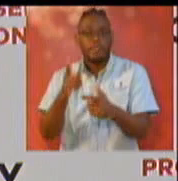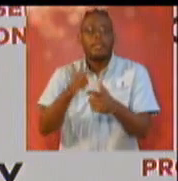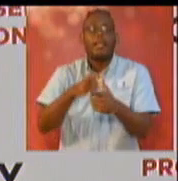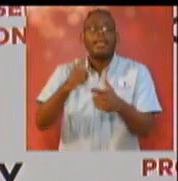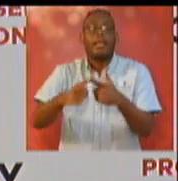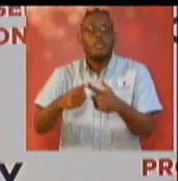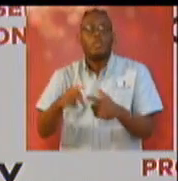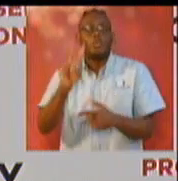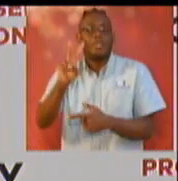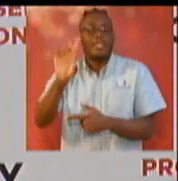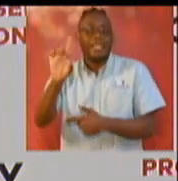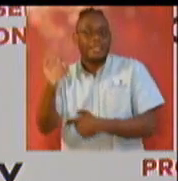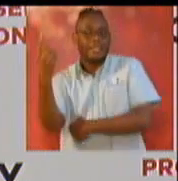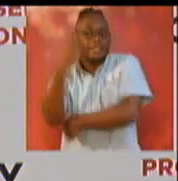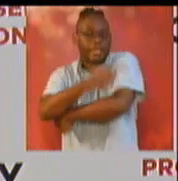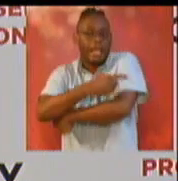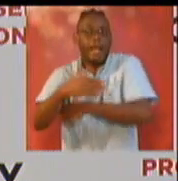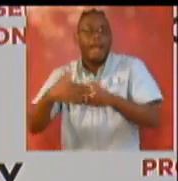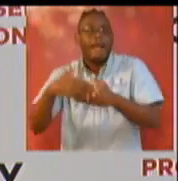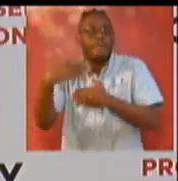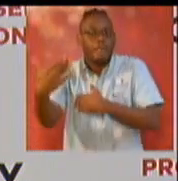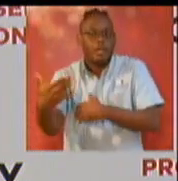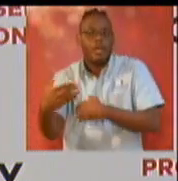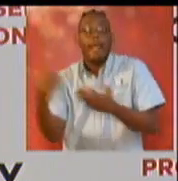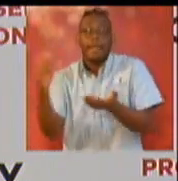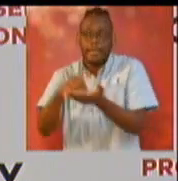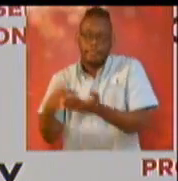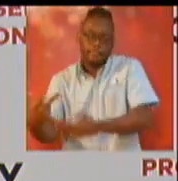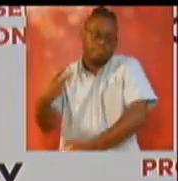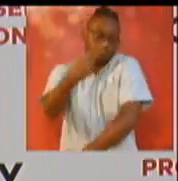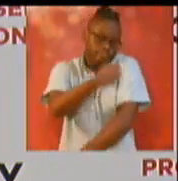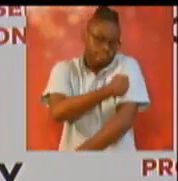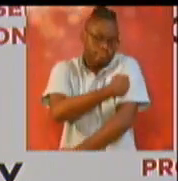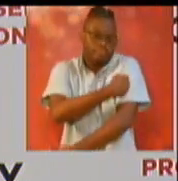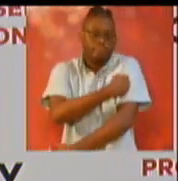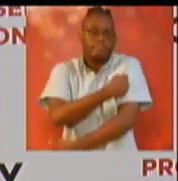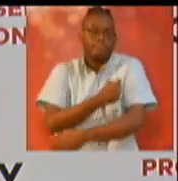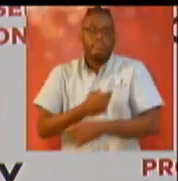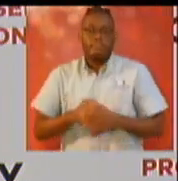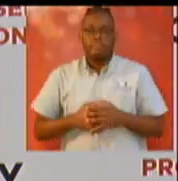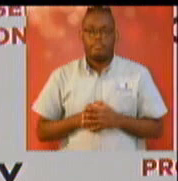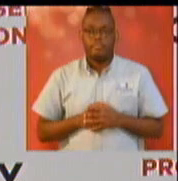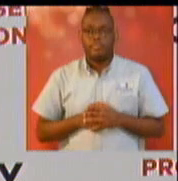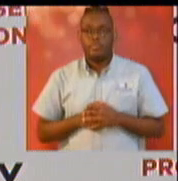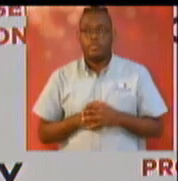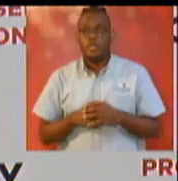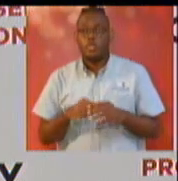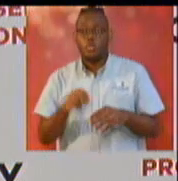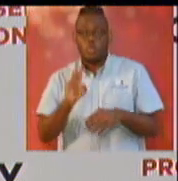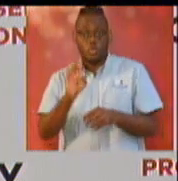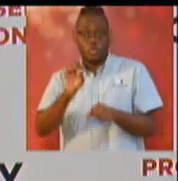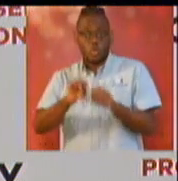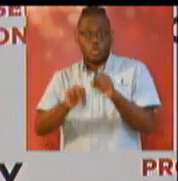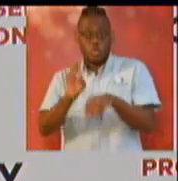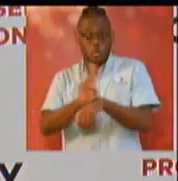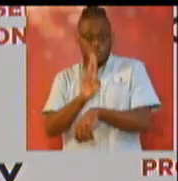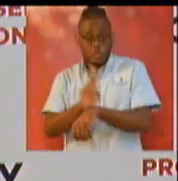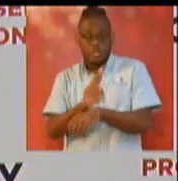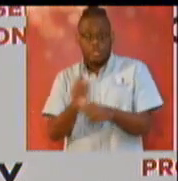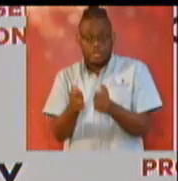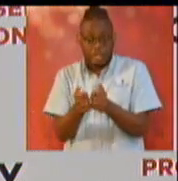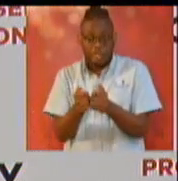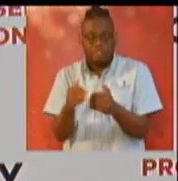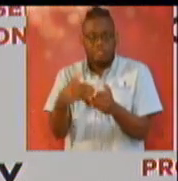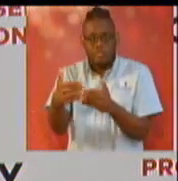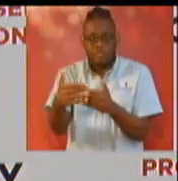shot 28 days later. So we have to be using maybe text messages, phone